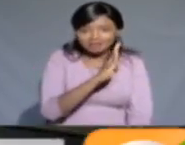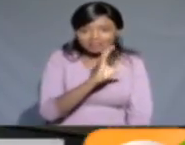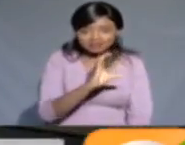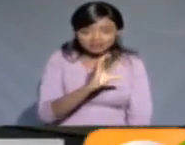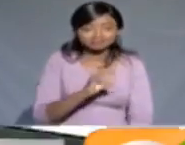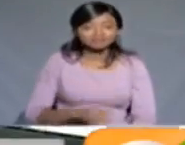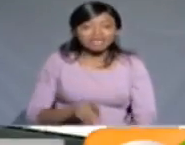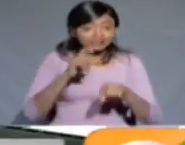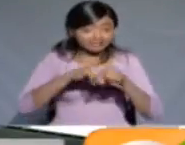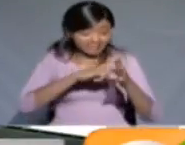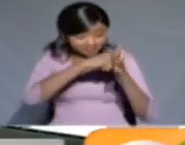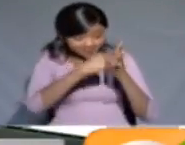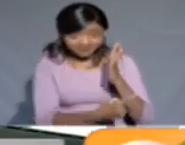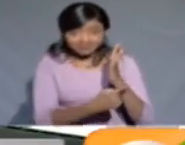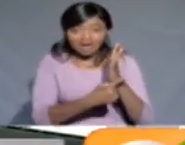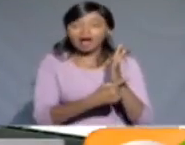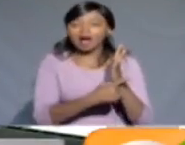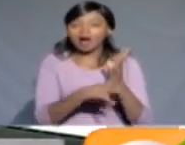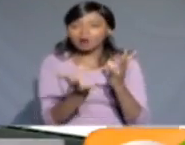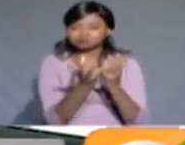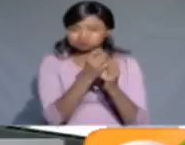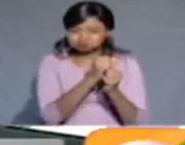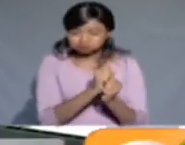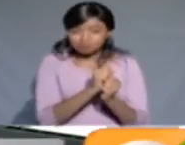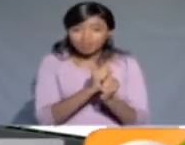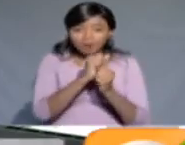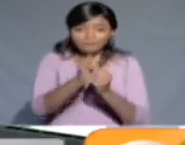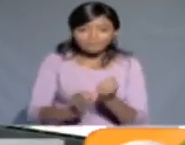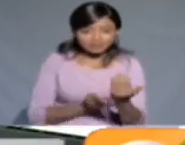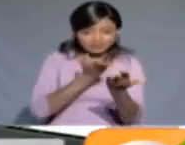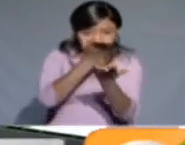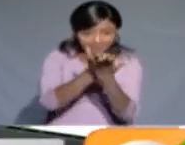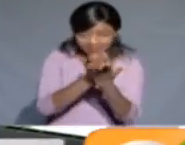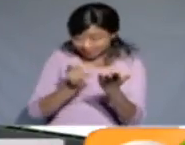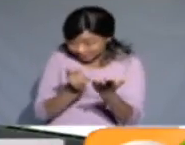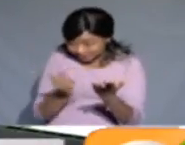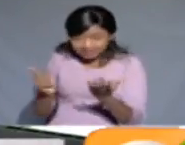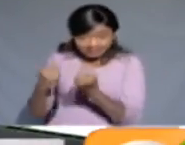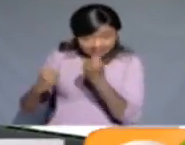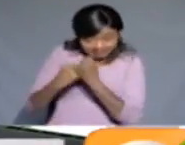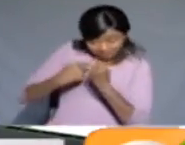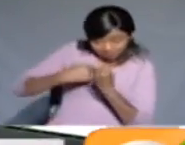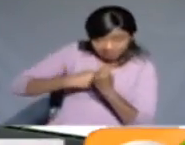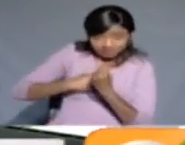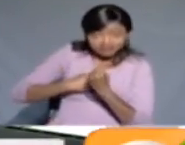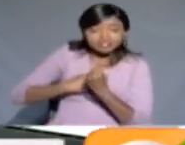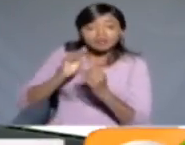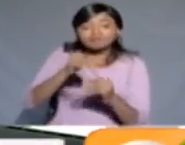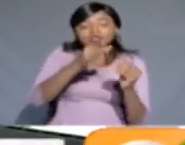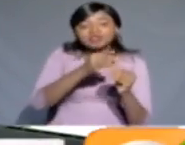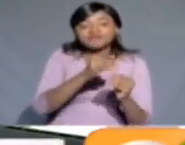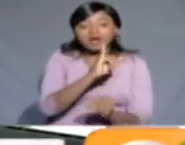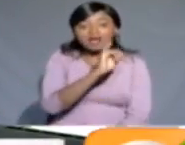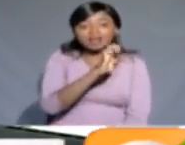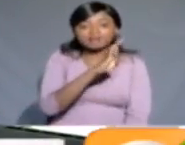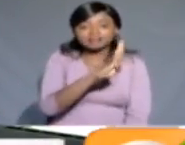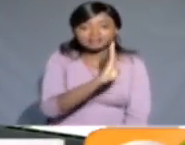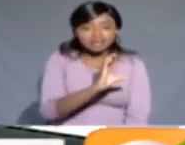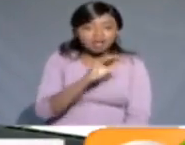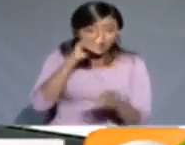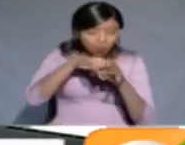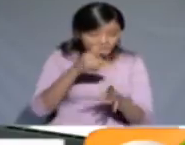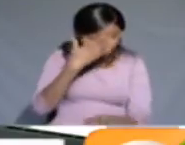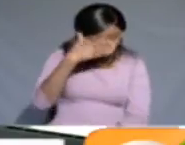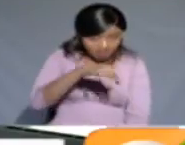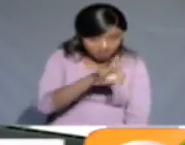done, you submit the names of the voters supporting your petition to IEBC within 30 days of filing